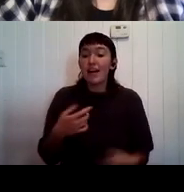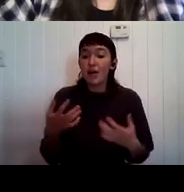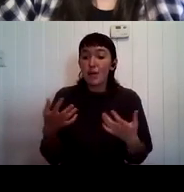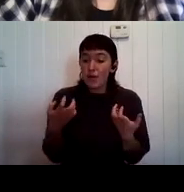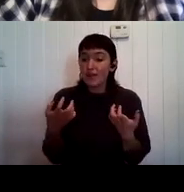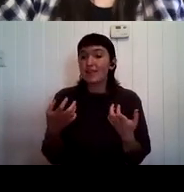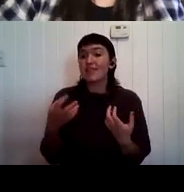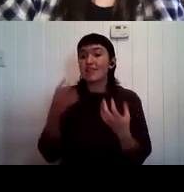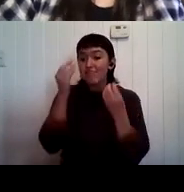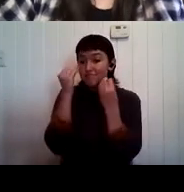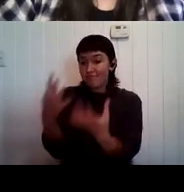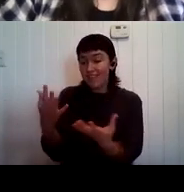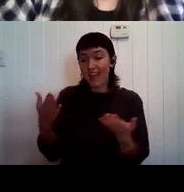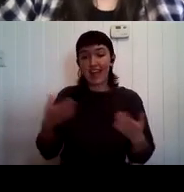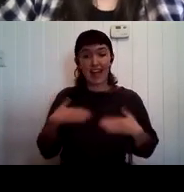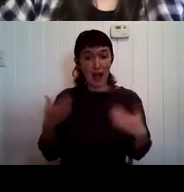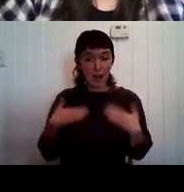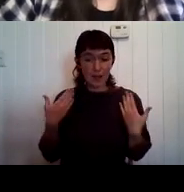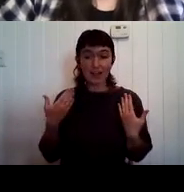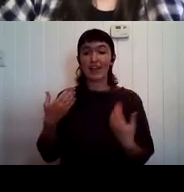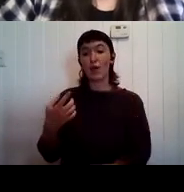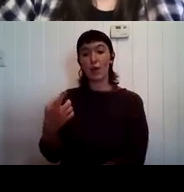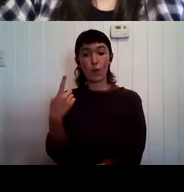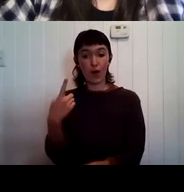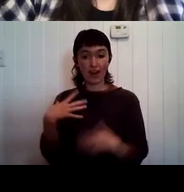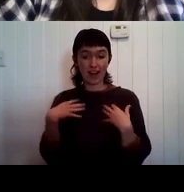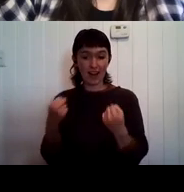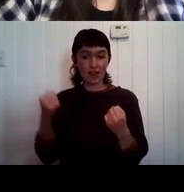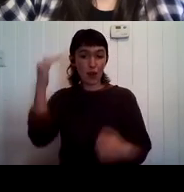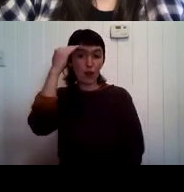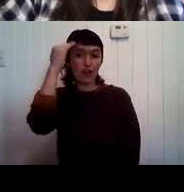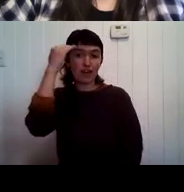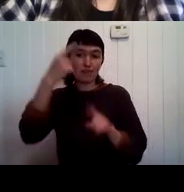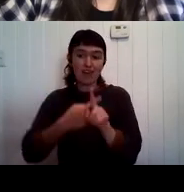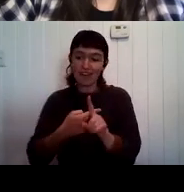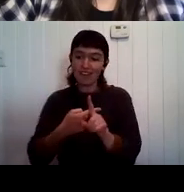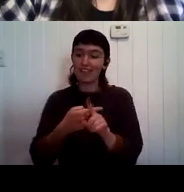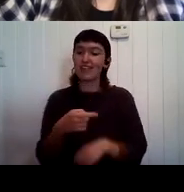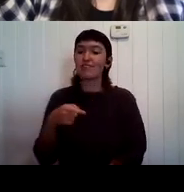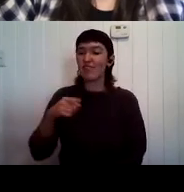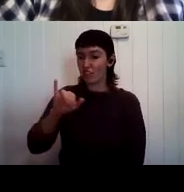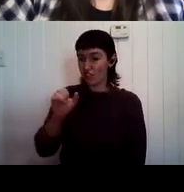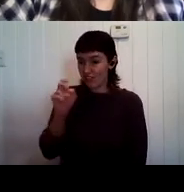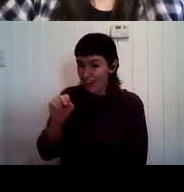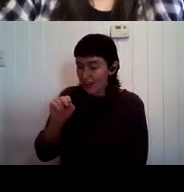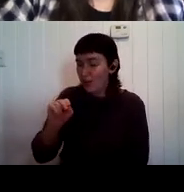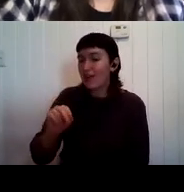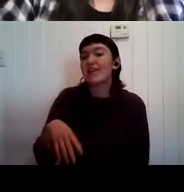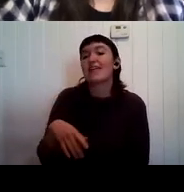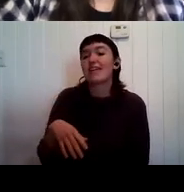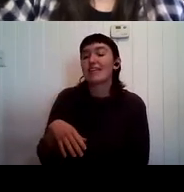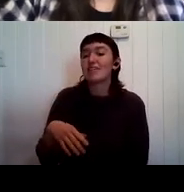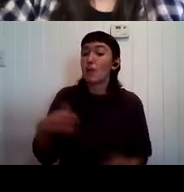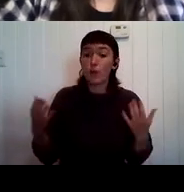Health Awareness Month. Did you know that this is One Health Awareness Month, the month of January? So whatever you learn